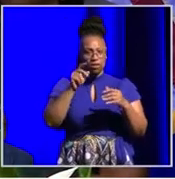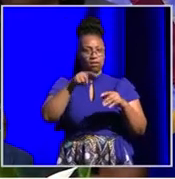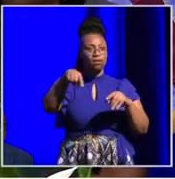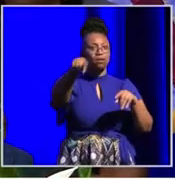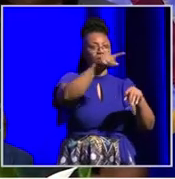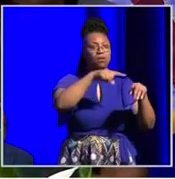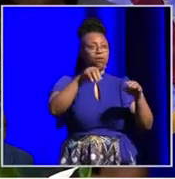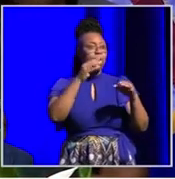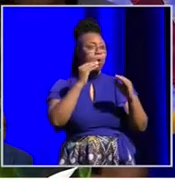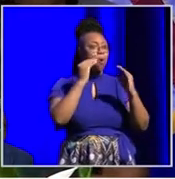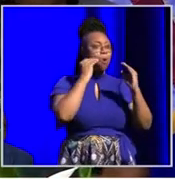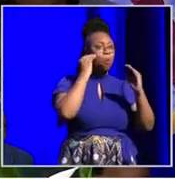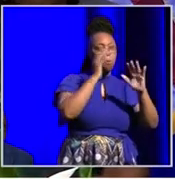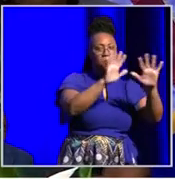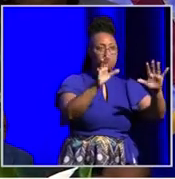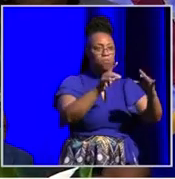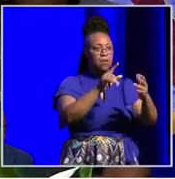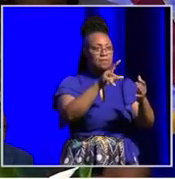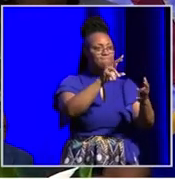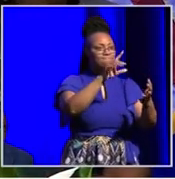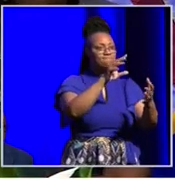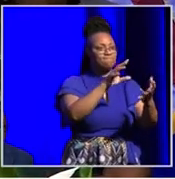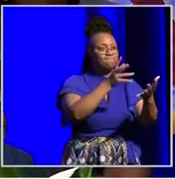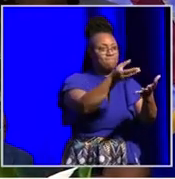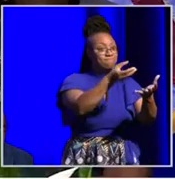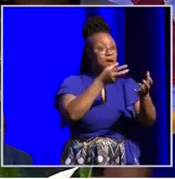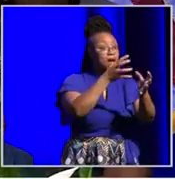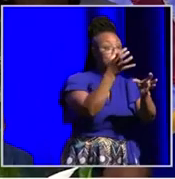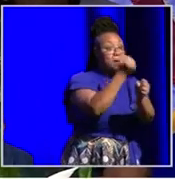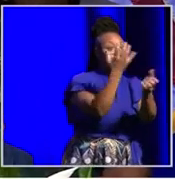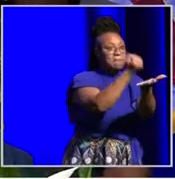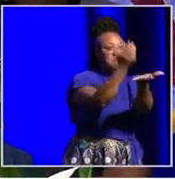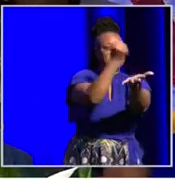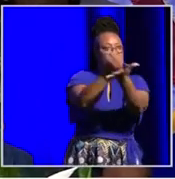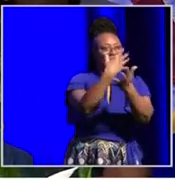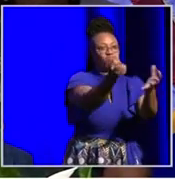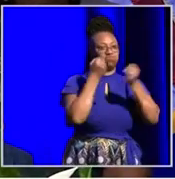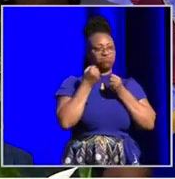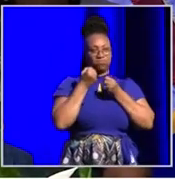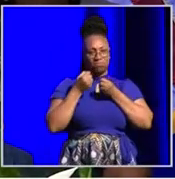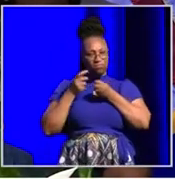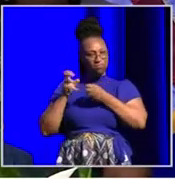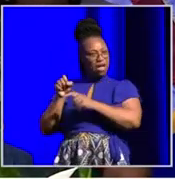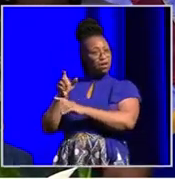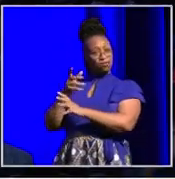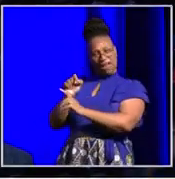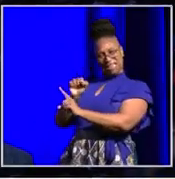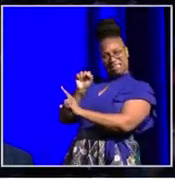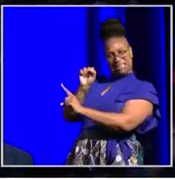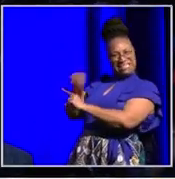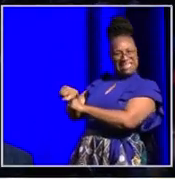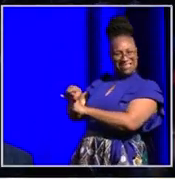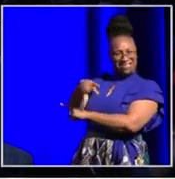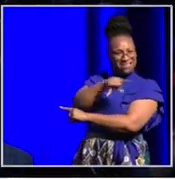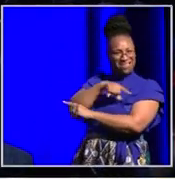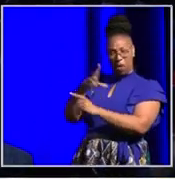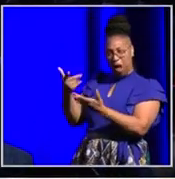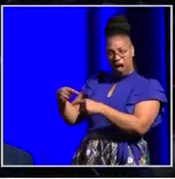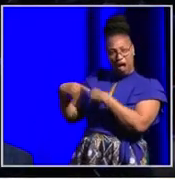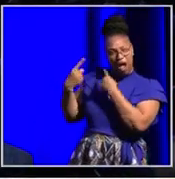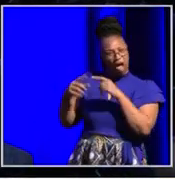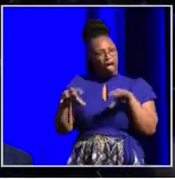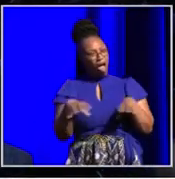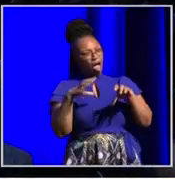We defeated all of them, though the Senate Republicans were able to use the threat of a filibuster